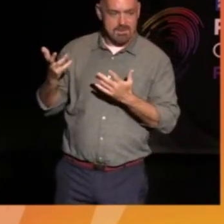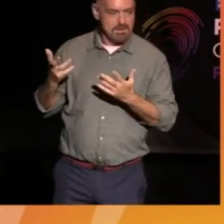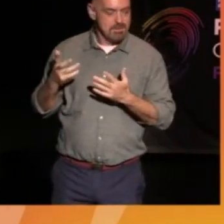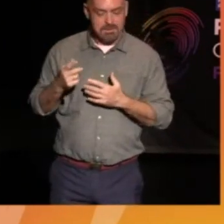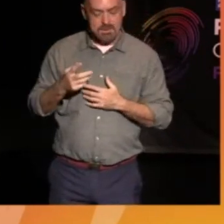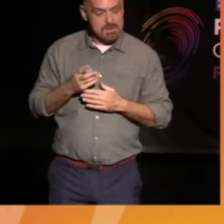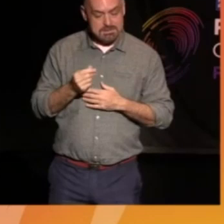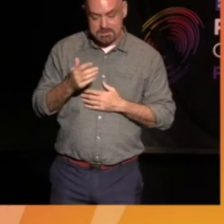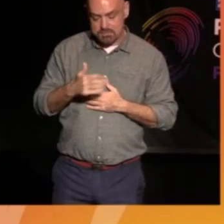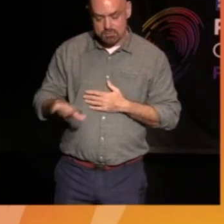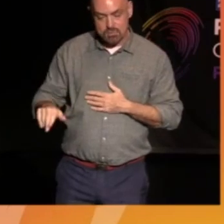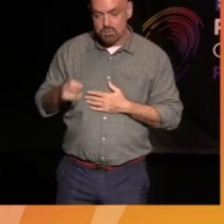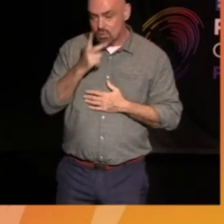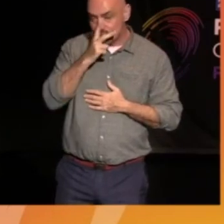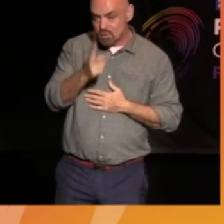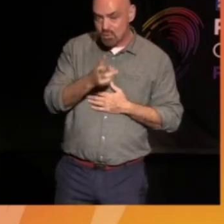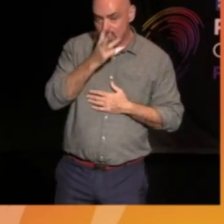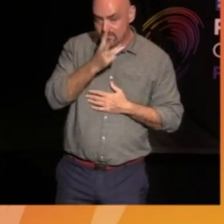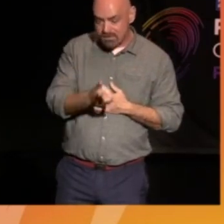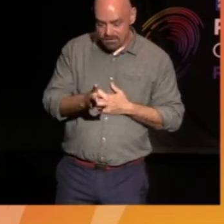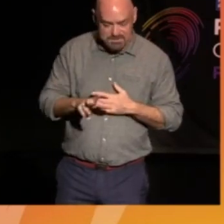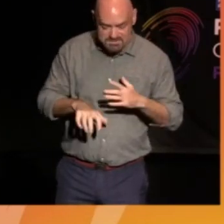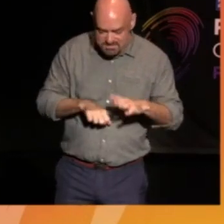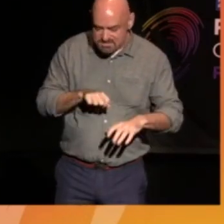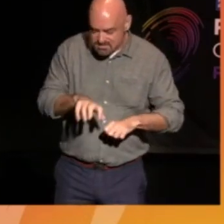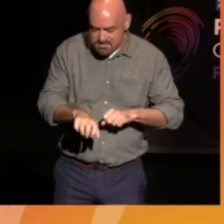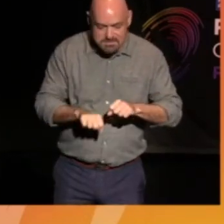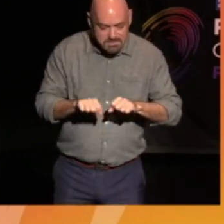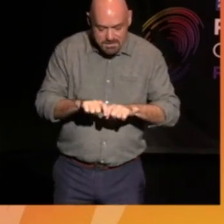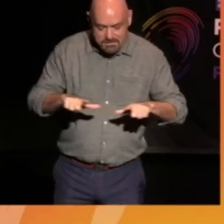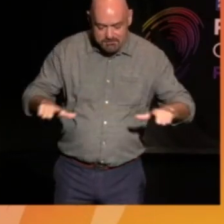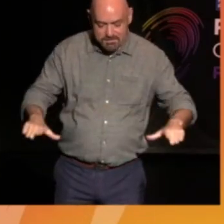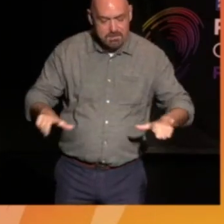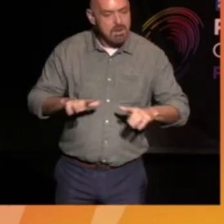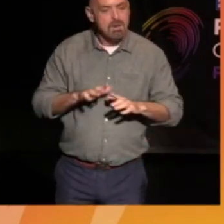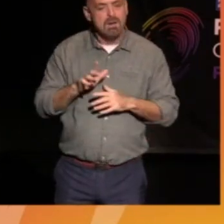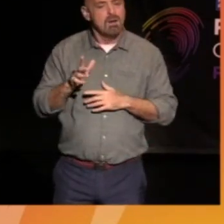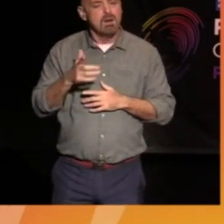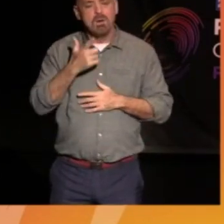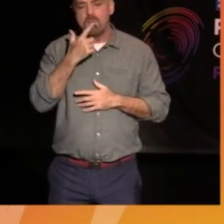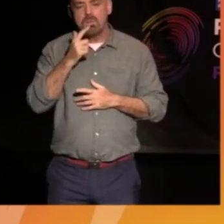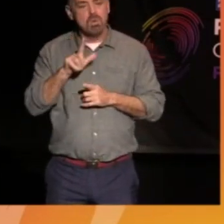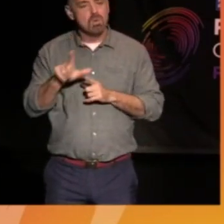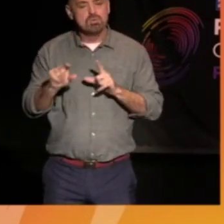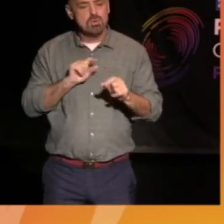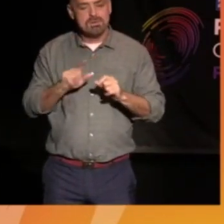2 or 3 working in the fields. But again, that wasn't by choice necessarily, but by